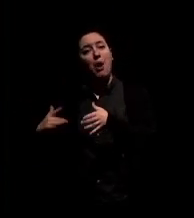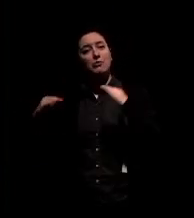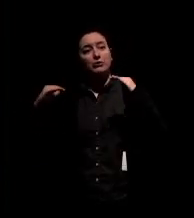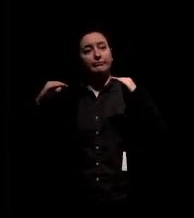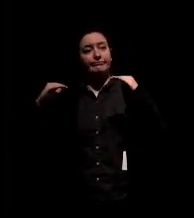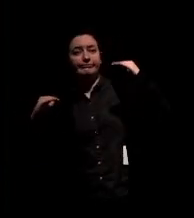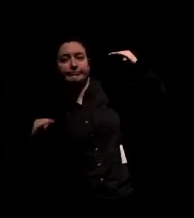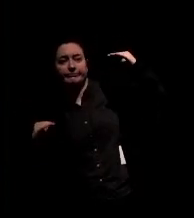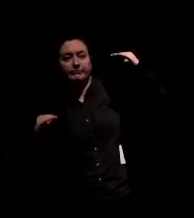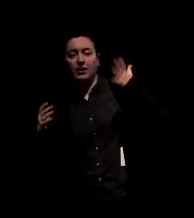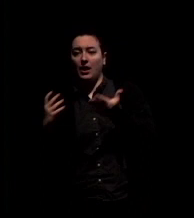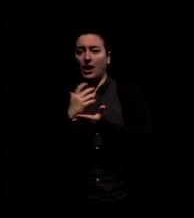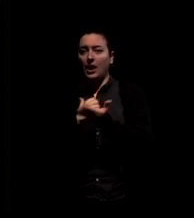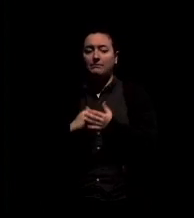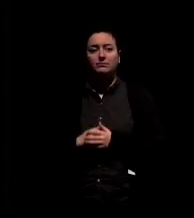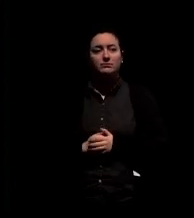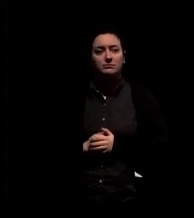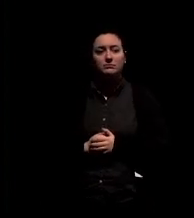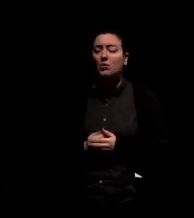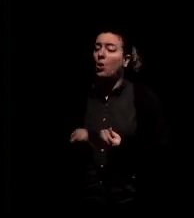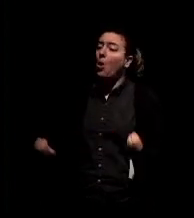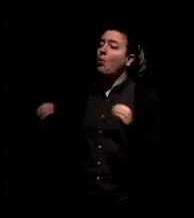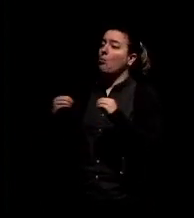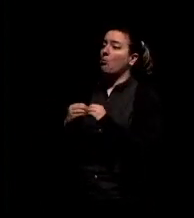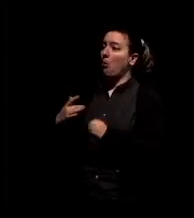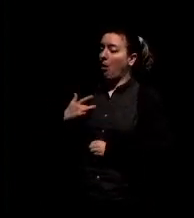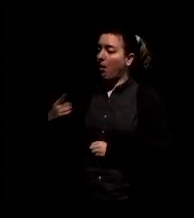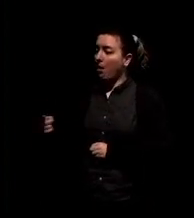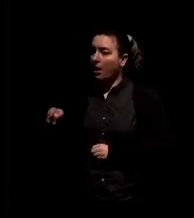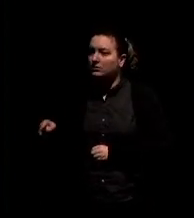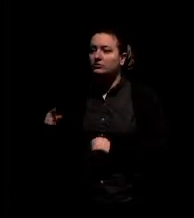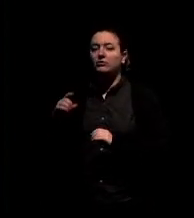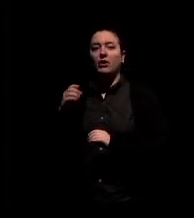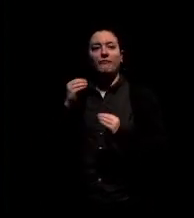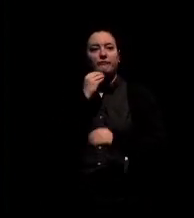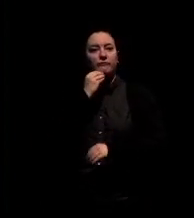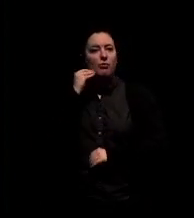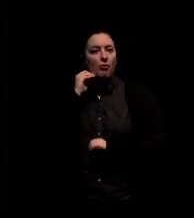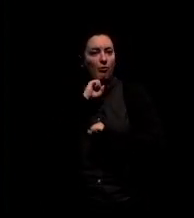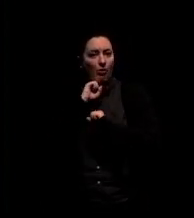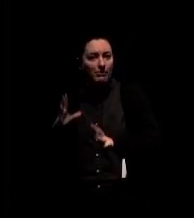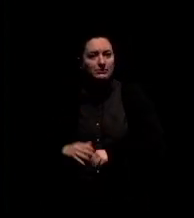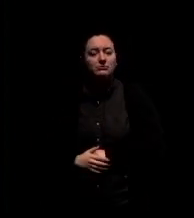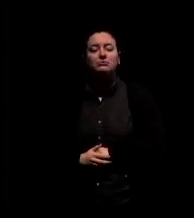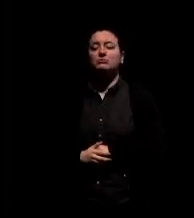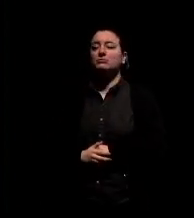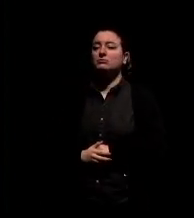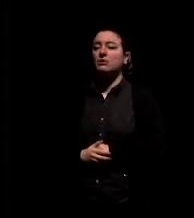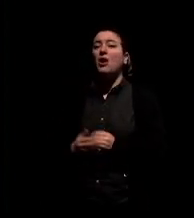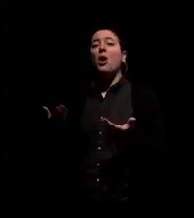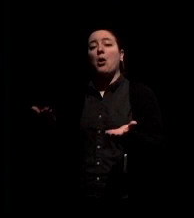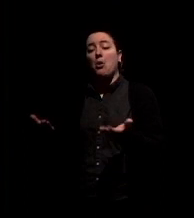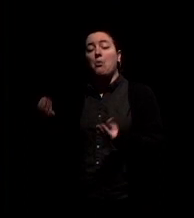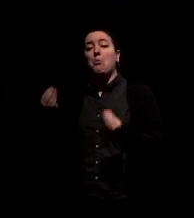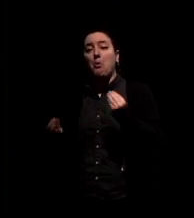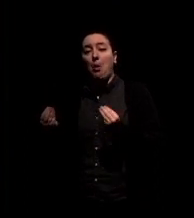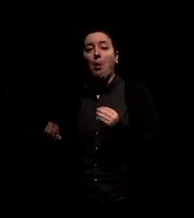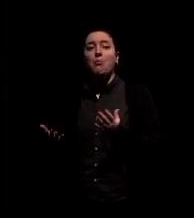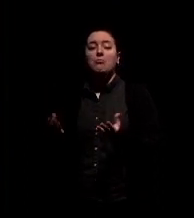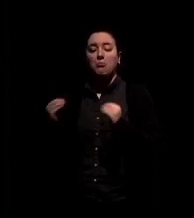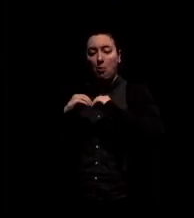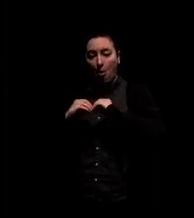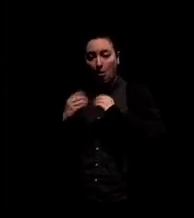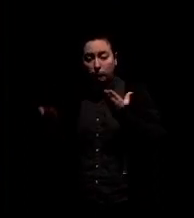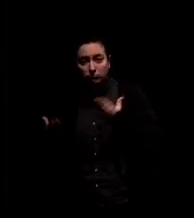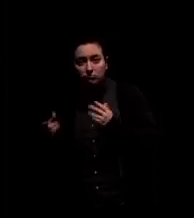likely to have experienced homelessness and housing instability, more likely have been challenged with putting food on the table. And